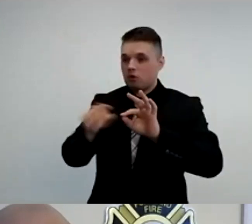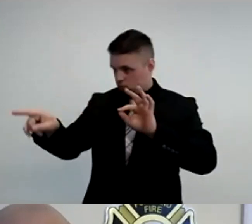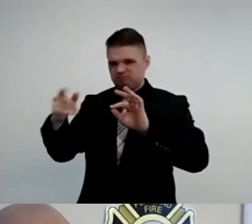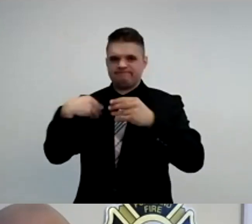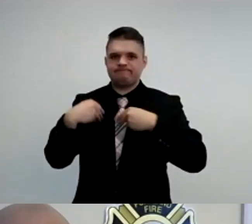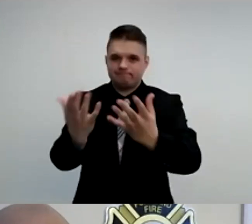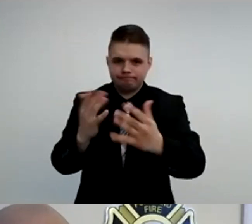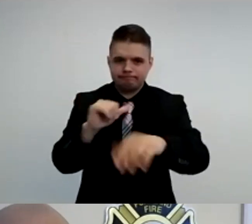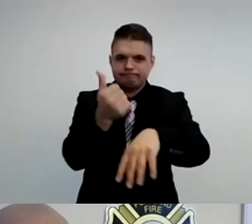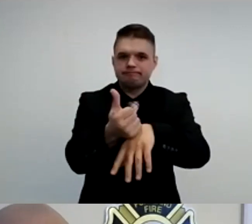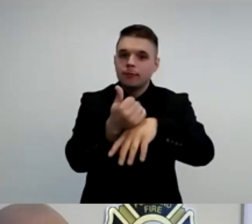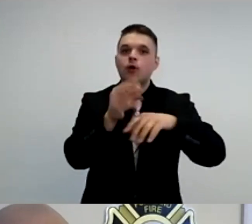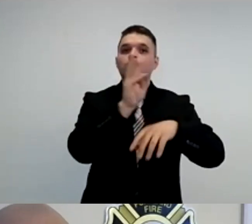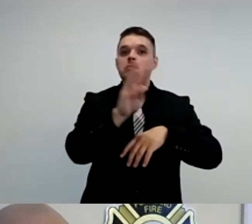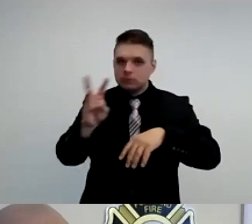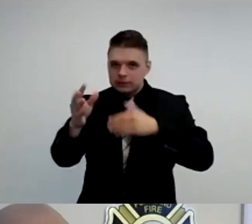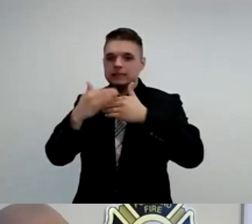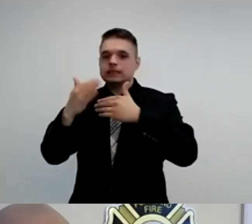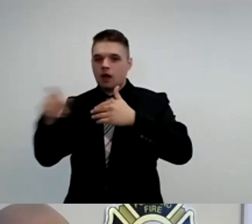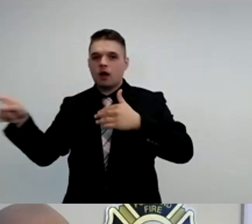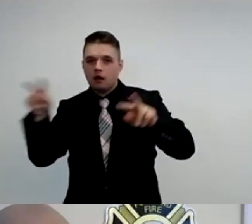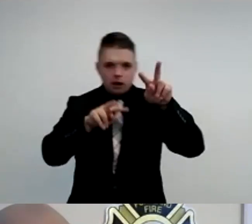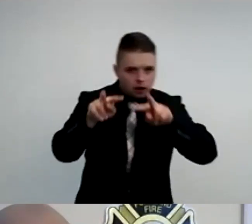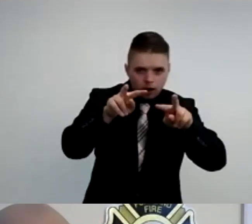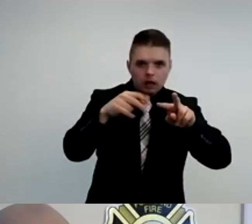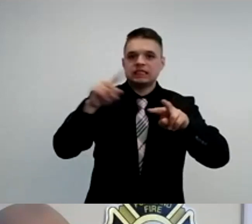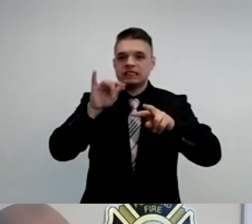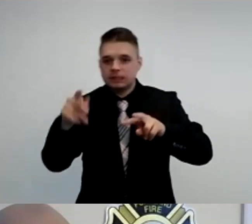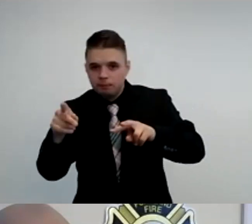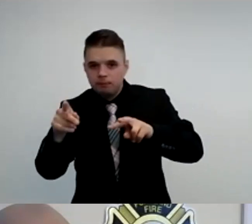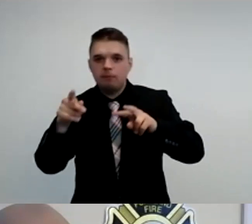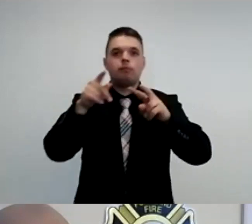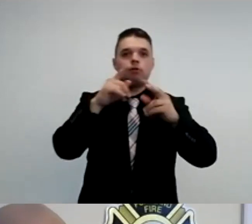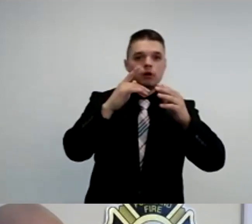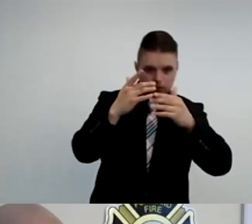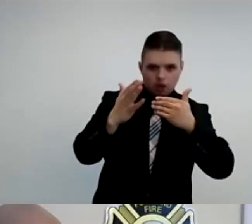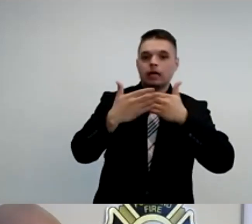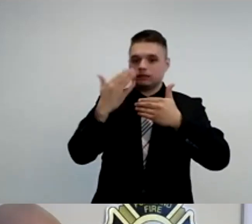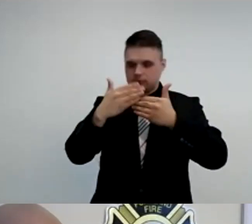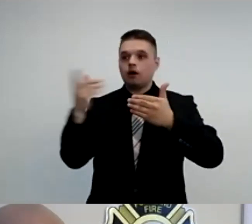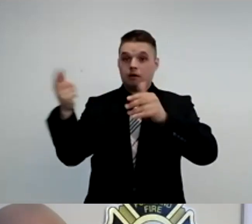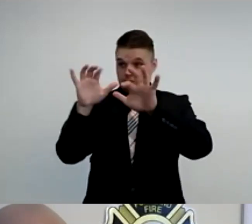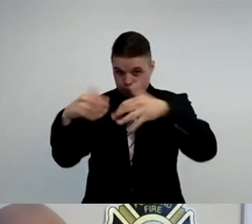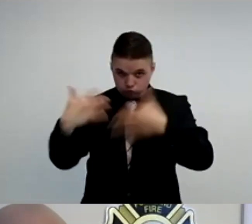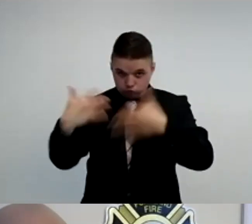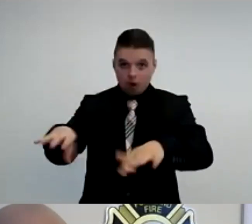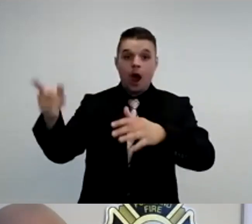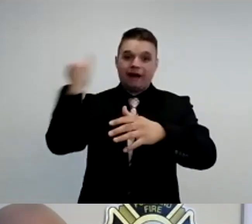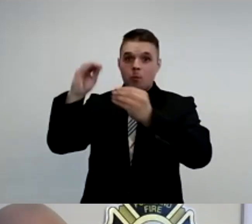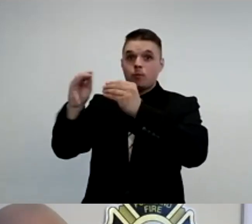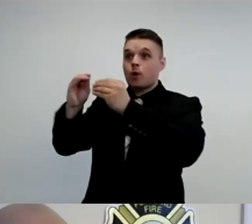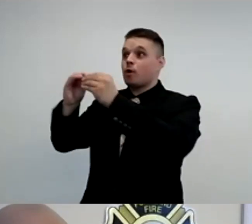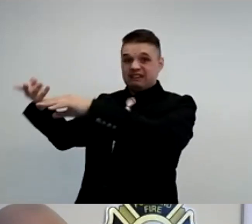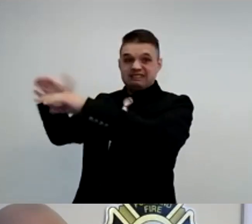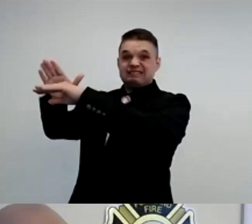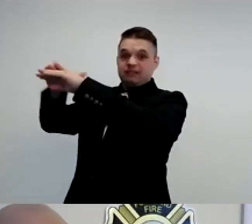in certain regions or area, so that would be sort of an earlier warning that a surge is upcoming. So rather